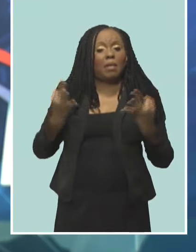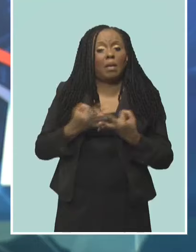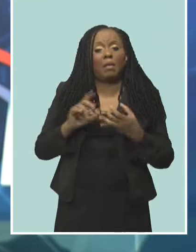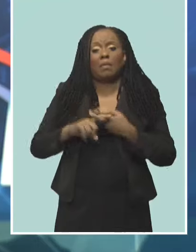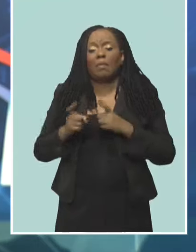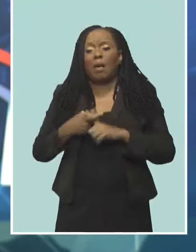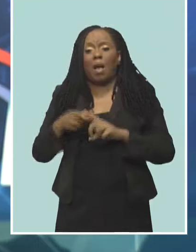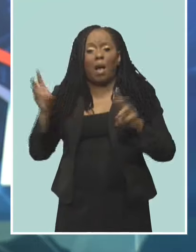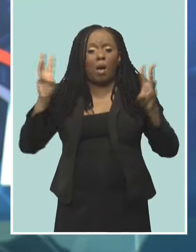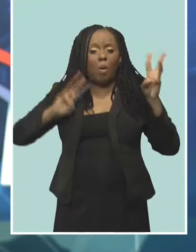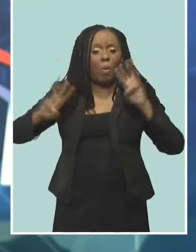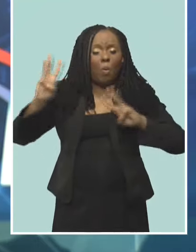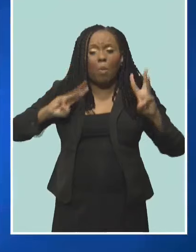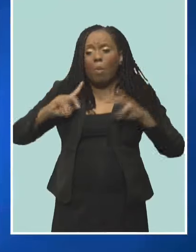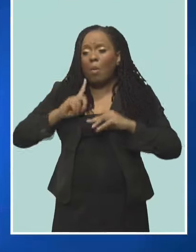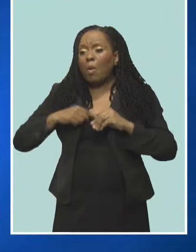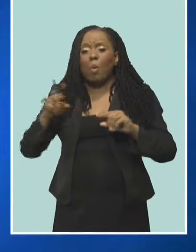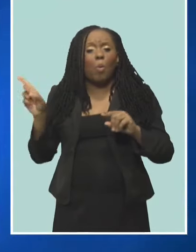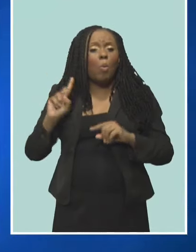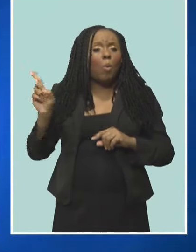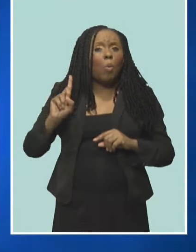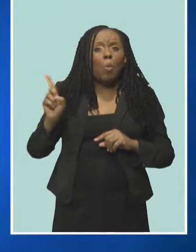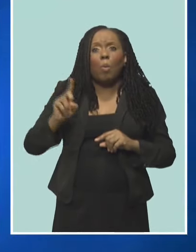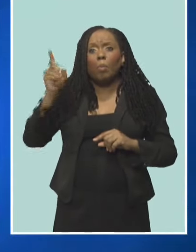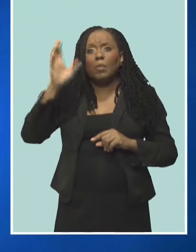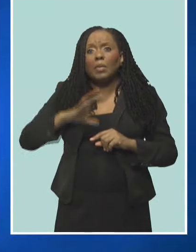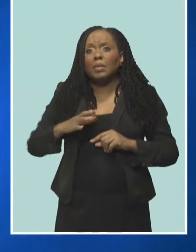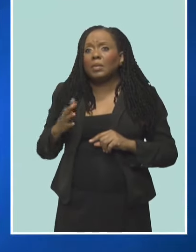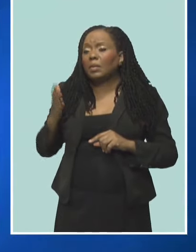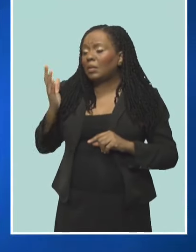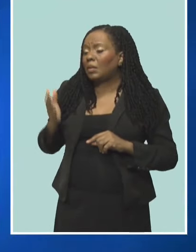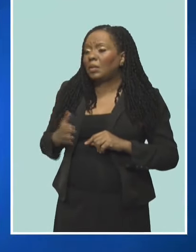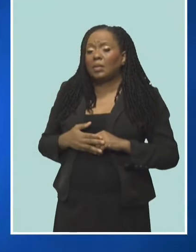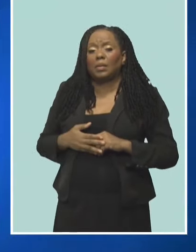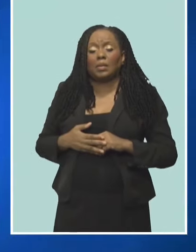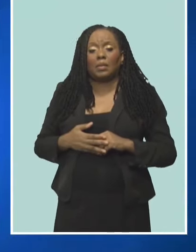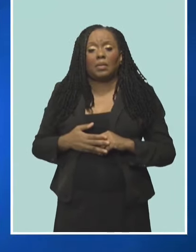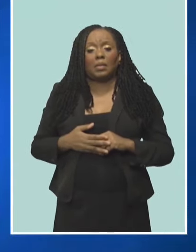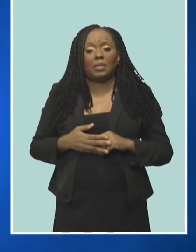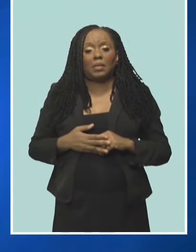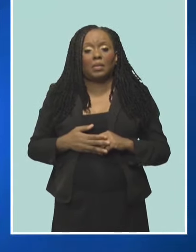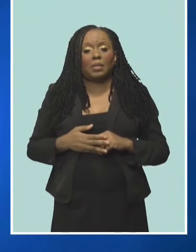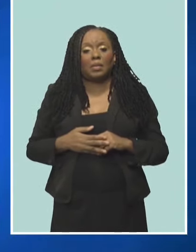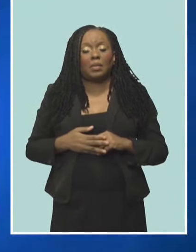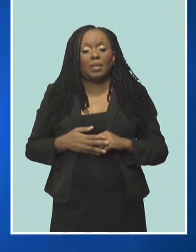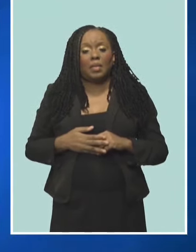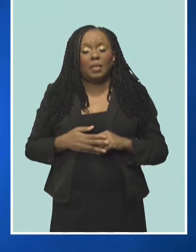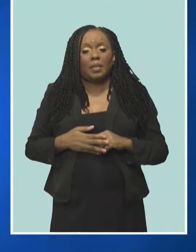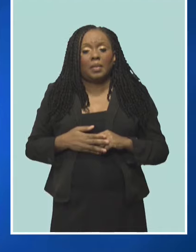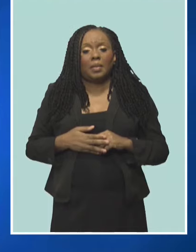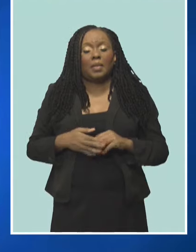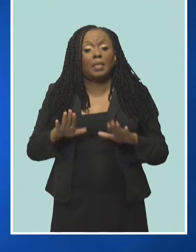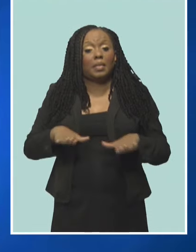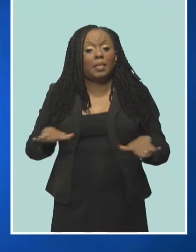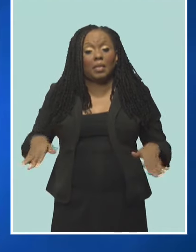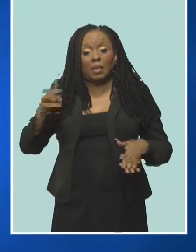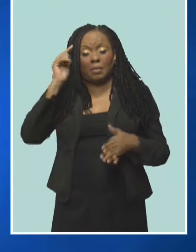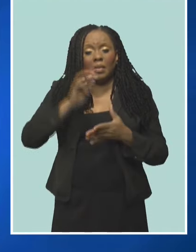is coping. My children are, they believe that he's still